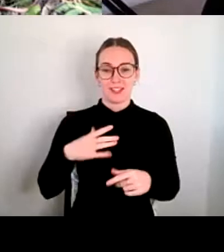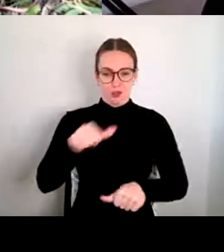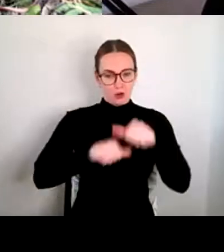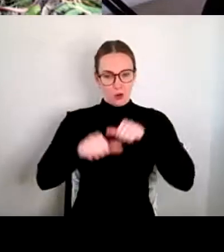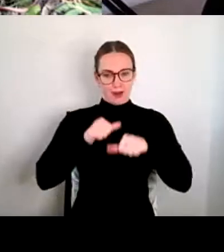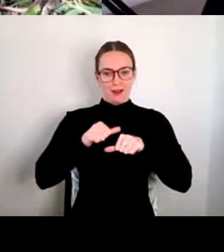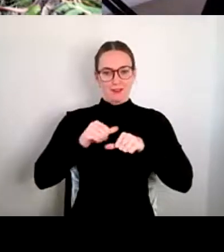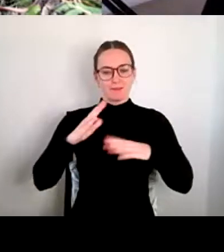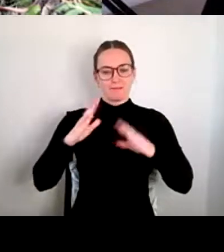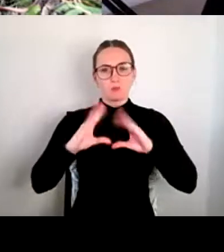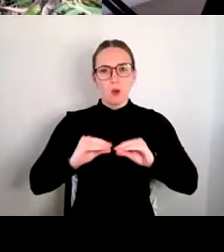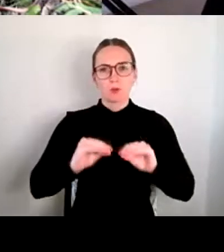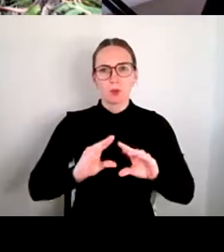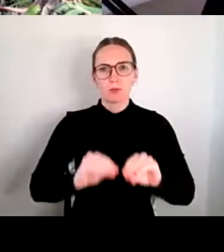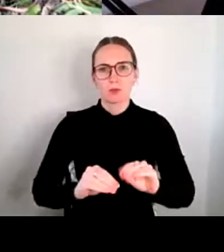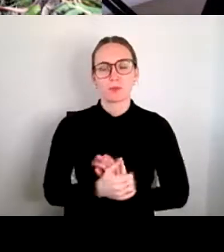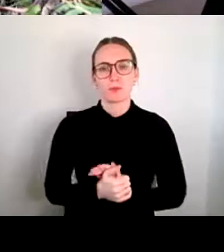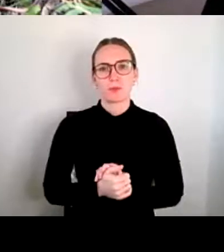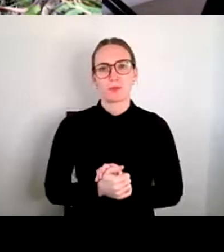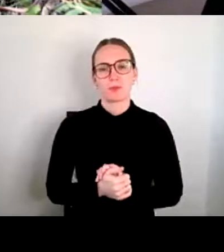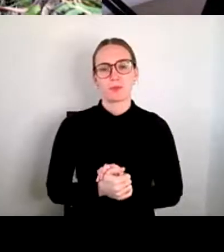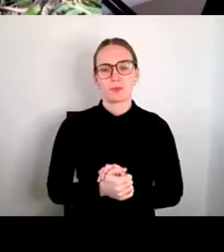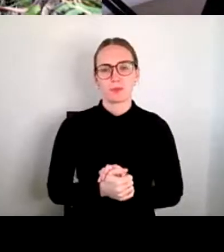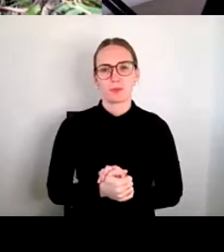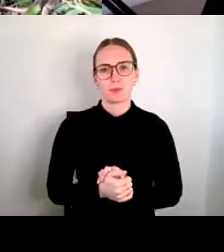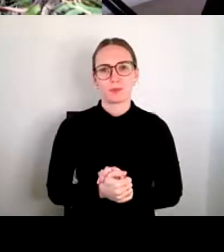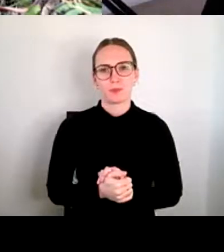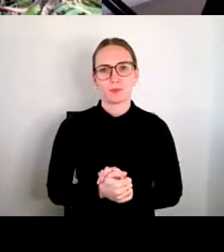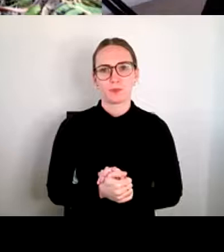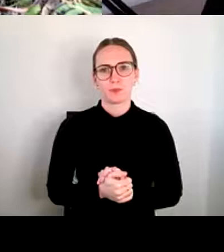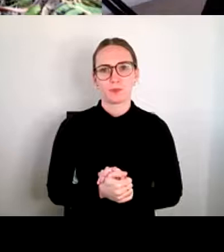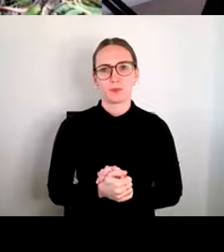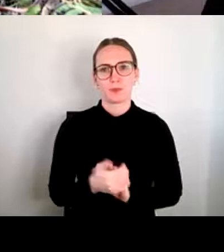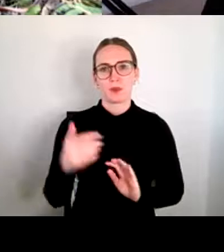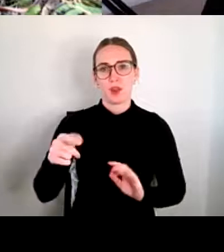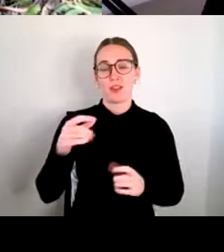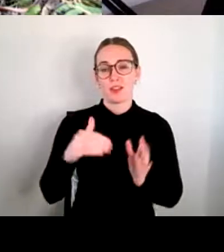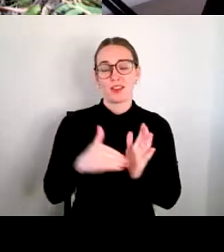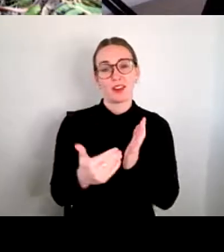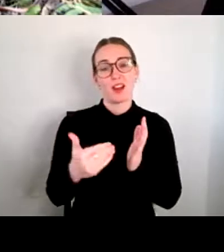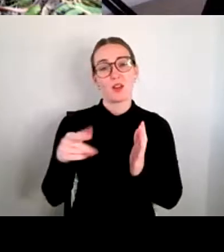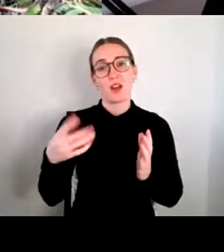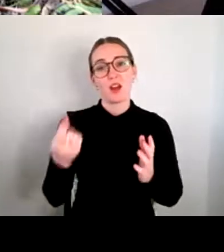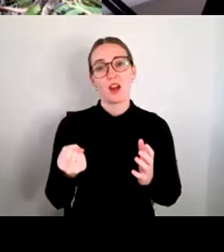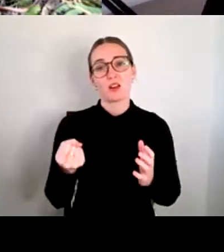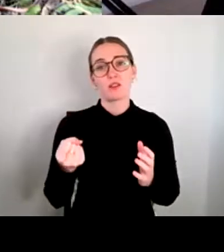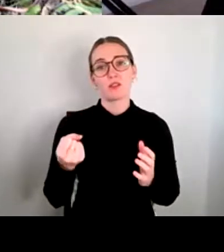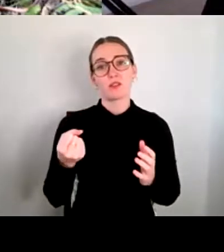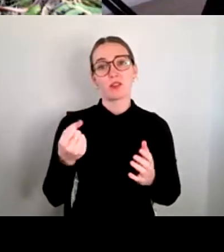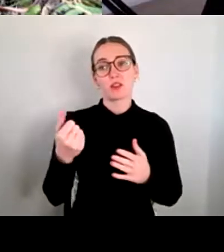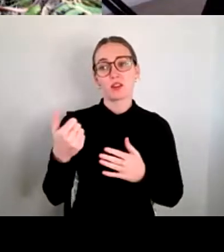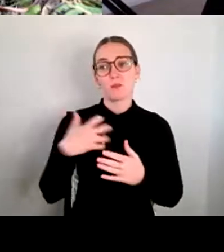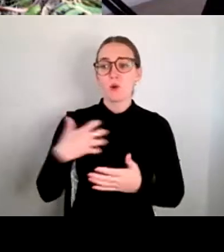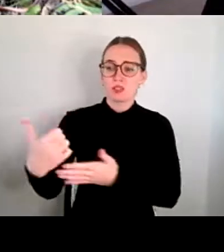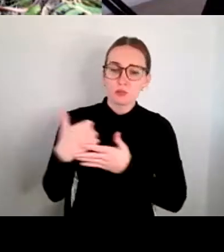I think what they get now is that they have more support in safe places like the Koori Heritage